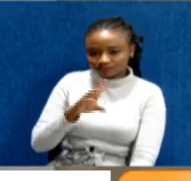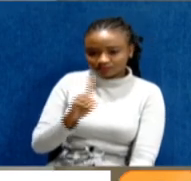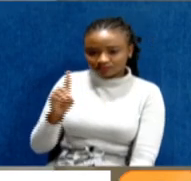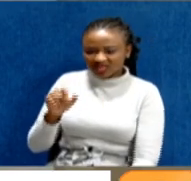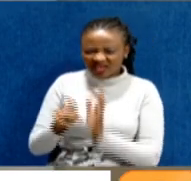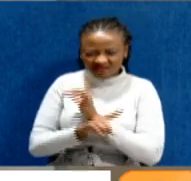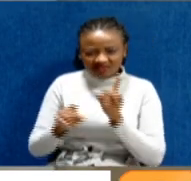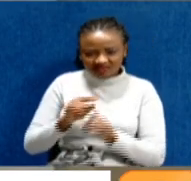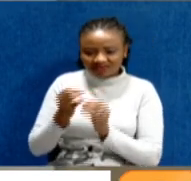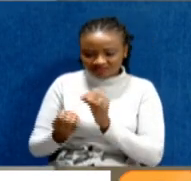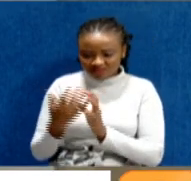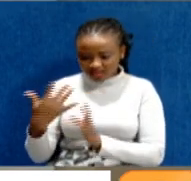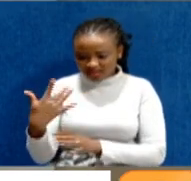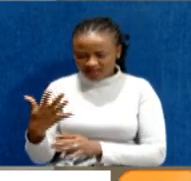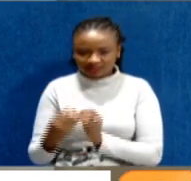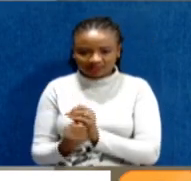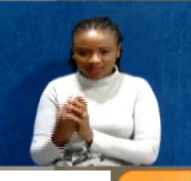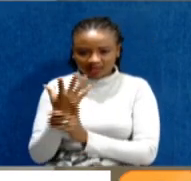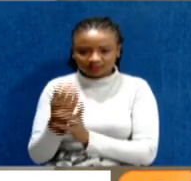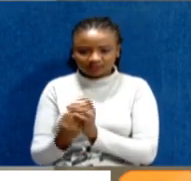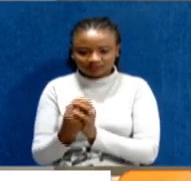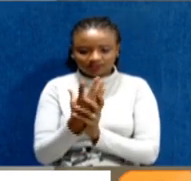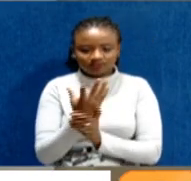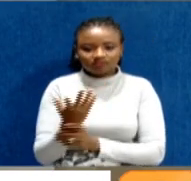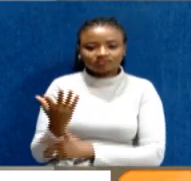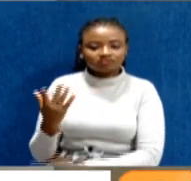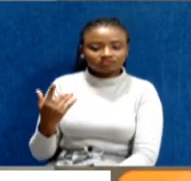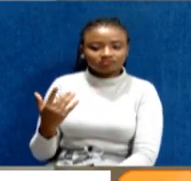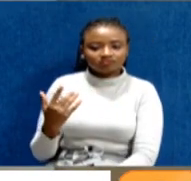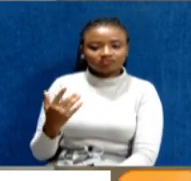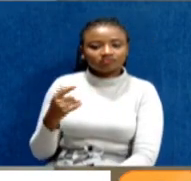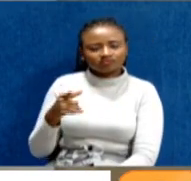in Kenya, it is controlled by Act